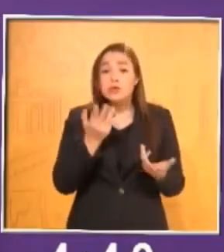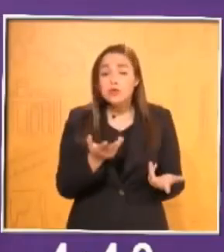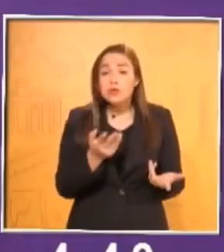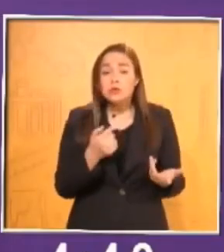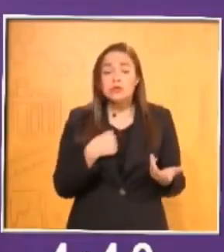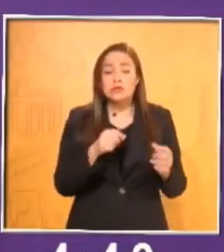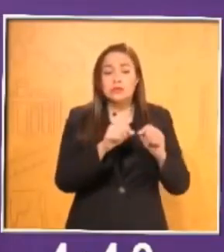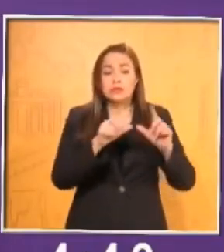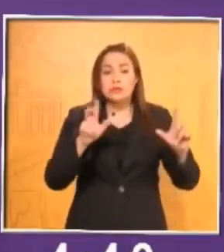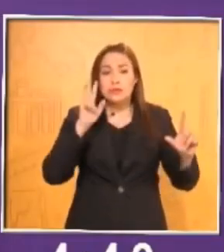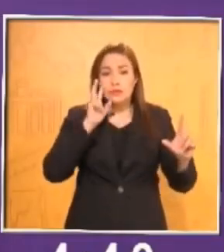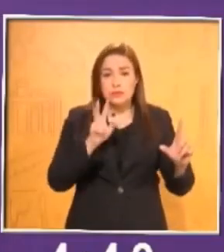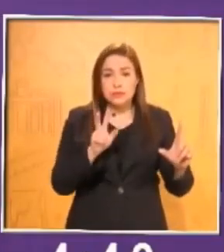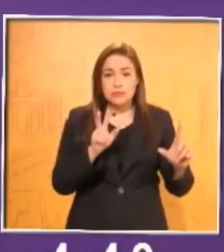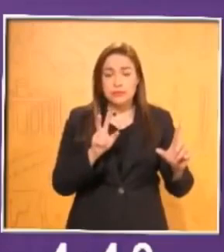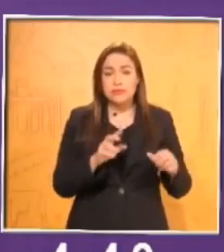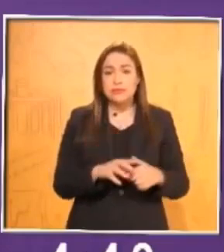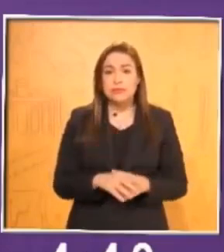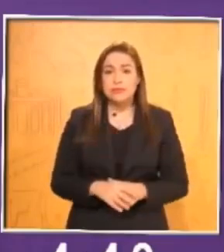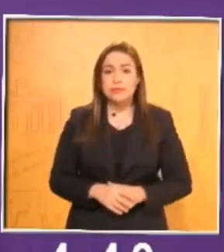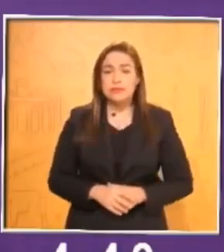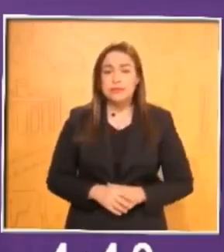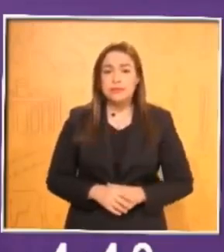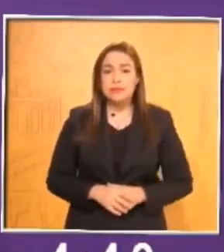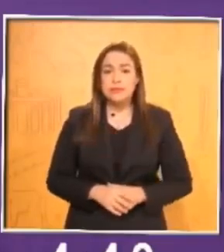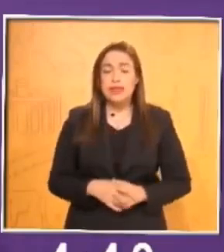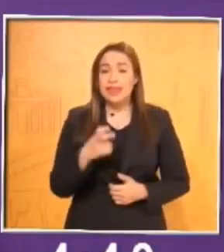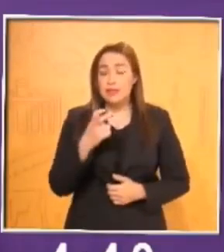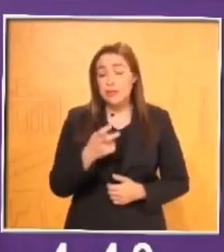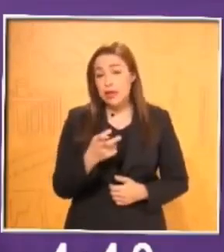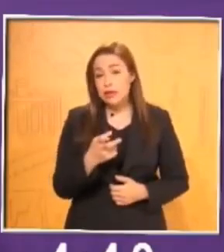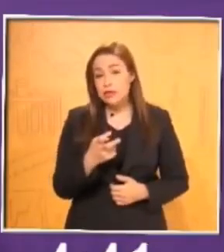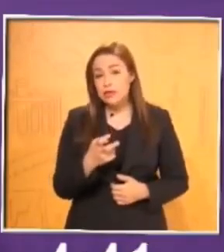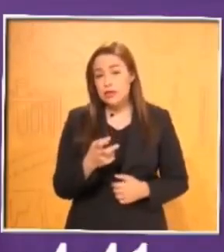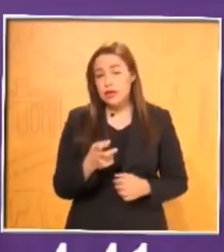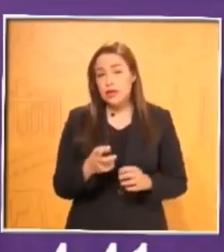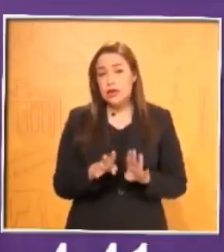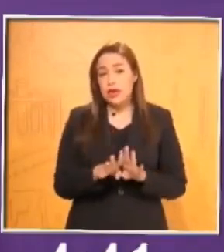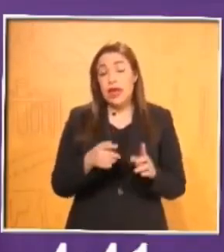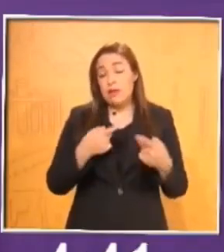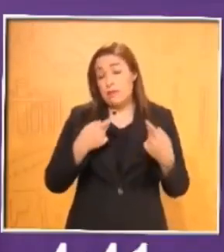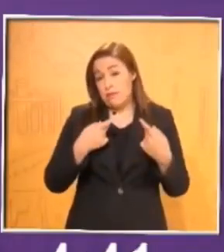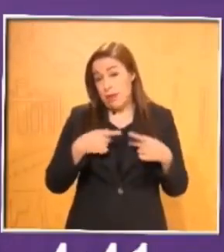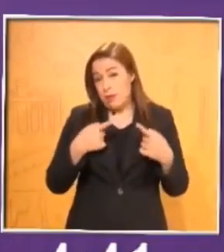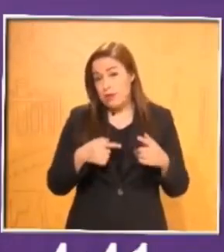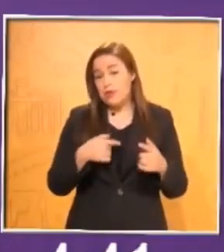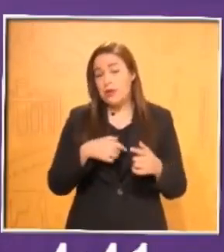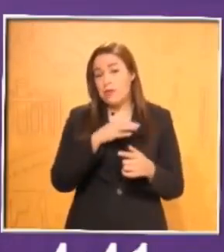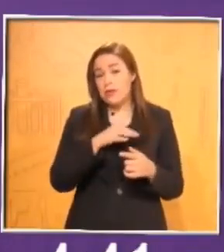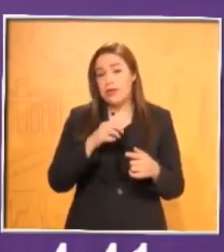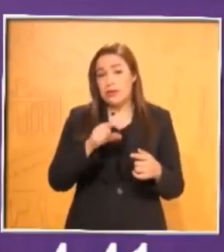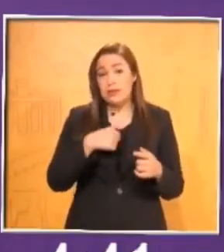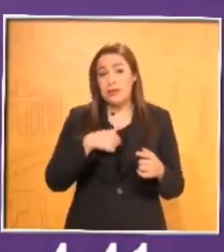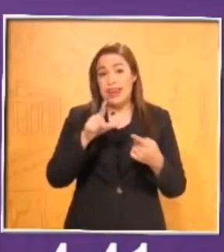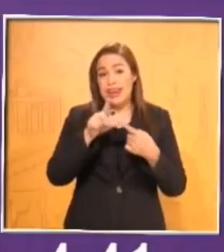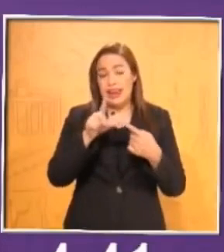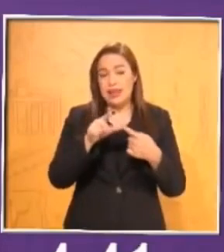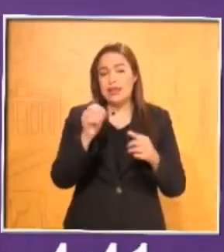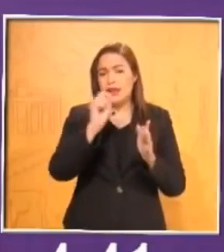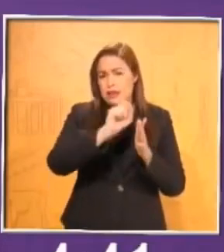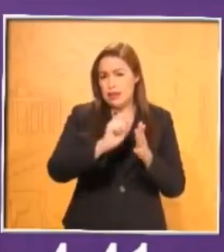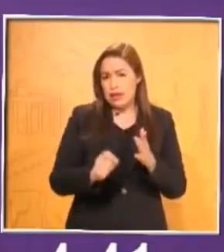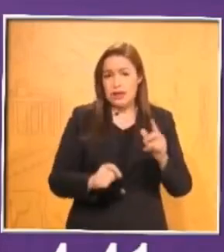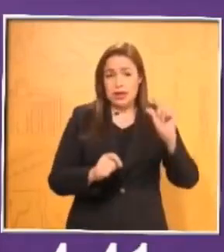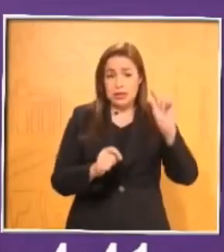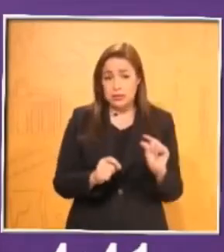scream, that you are going to use to represent a sound very loud. You can include them to make more